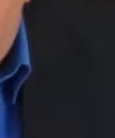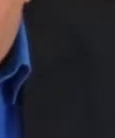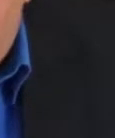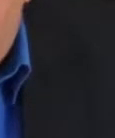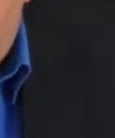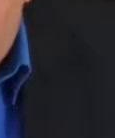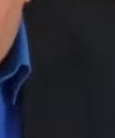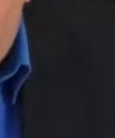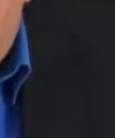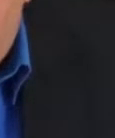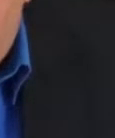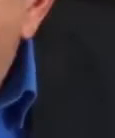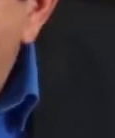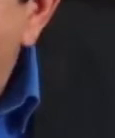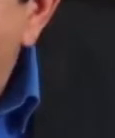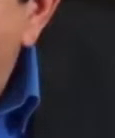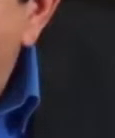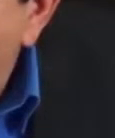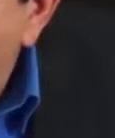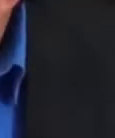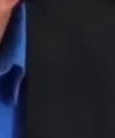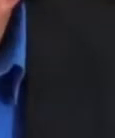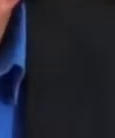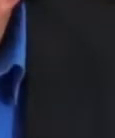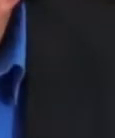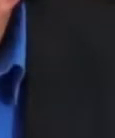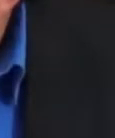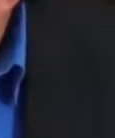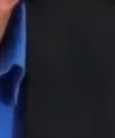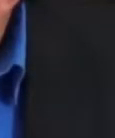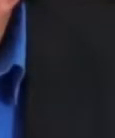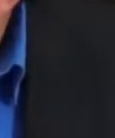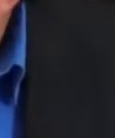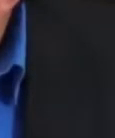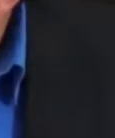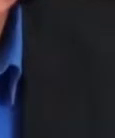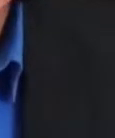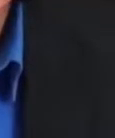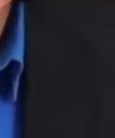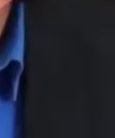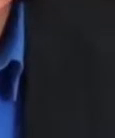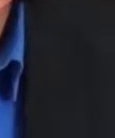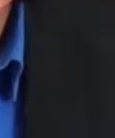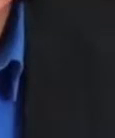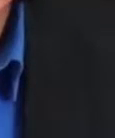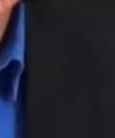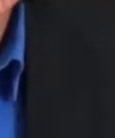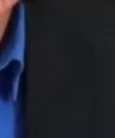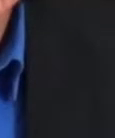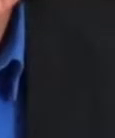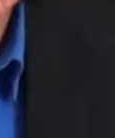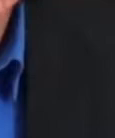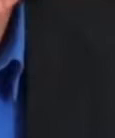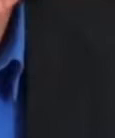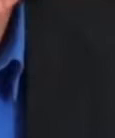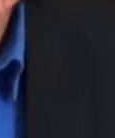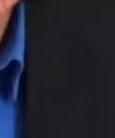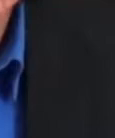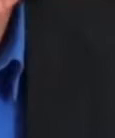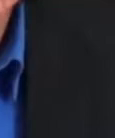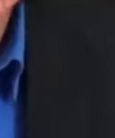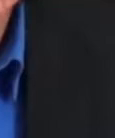But if people would try to reelect him, there would be nobody against